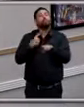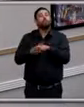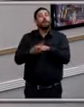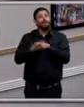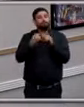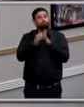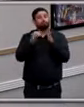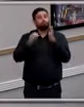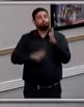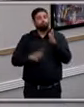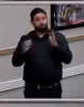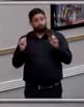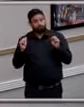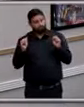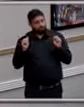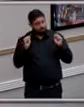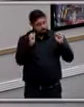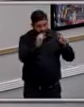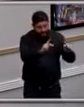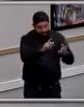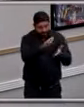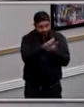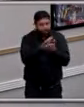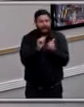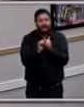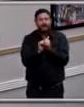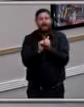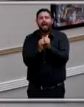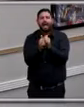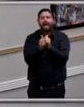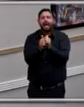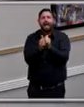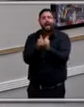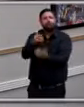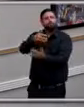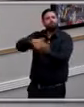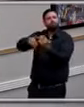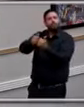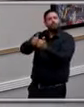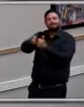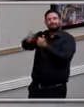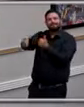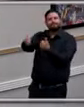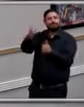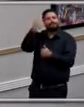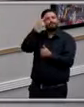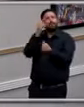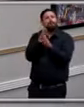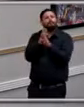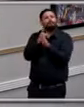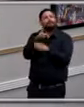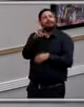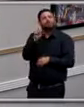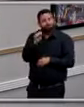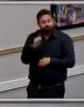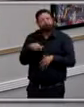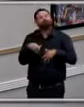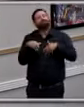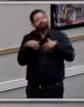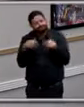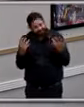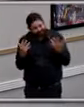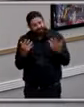return, how will the kids social distance when they catch the bus? So a couple of things